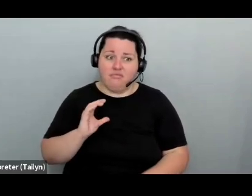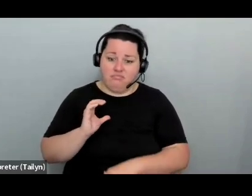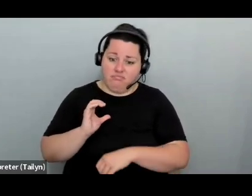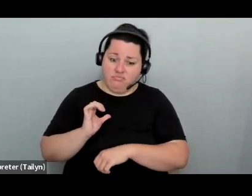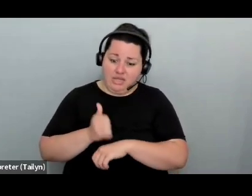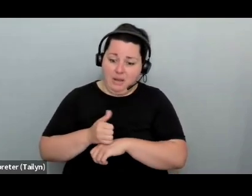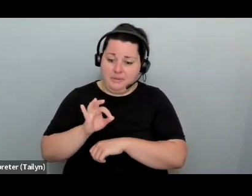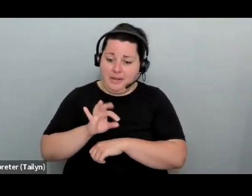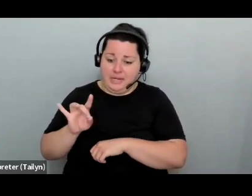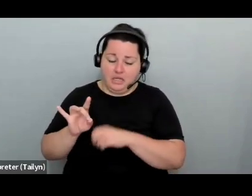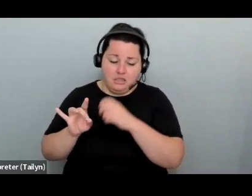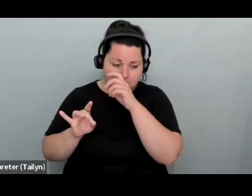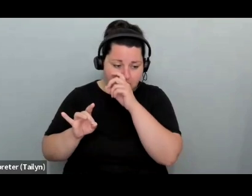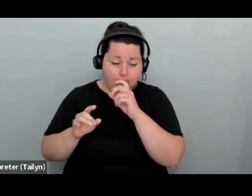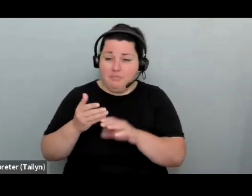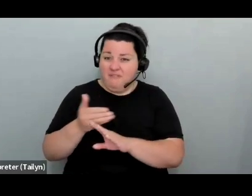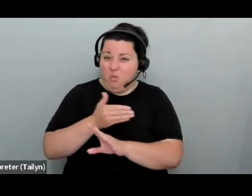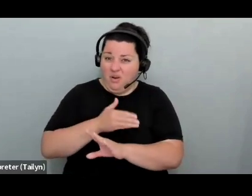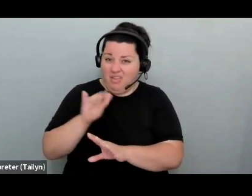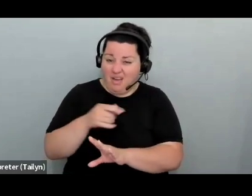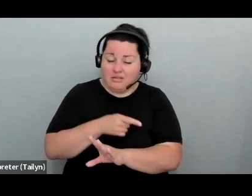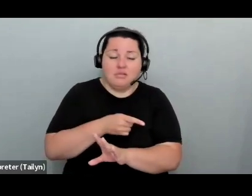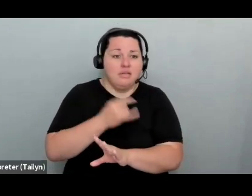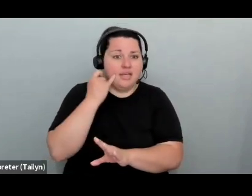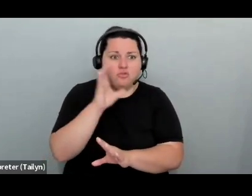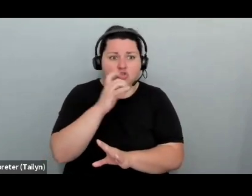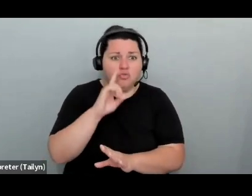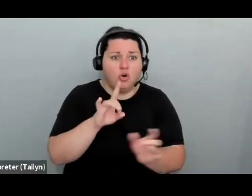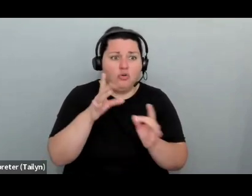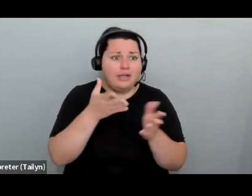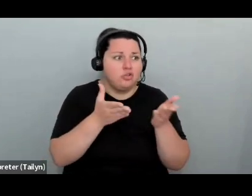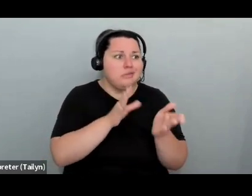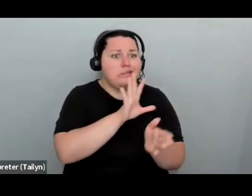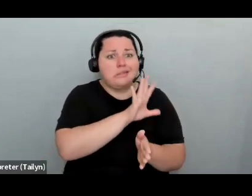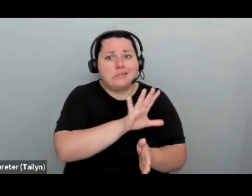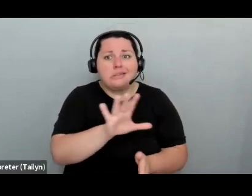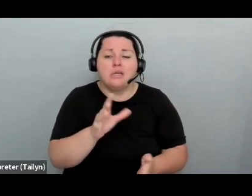you were looking for crisis services in any state, the most